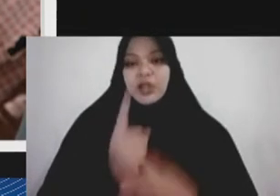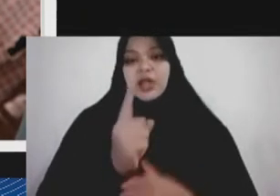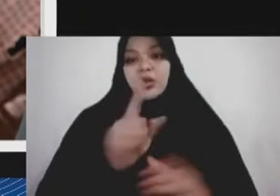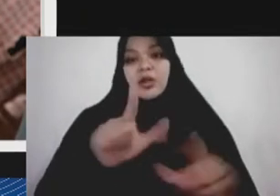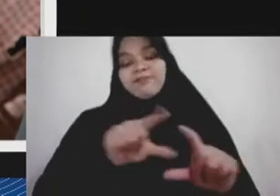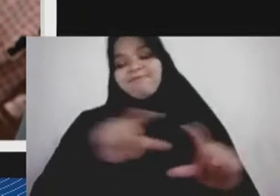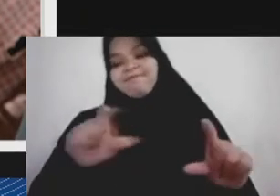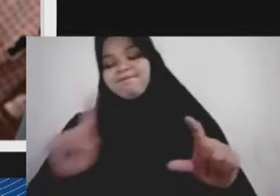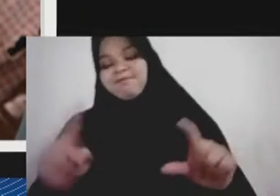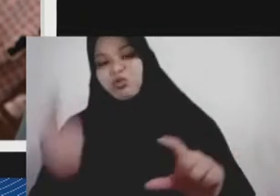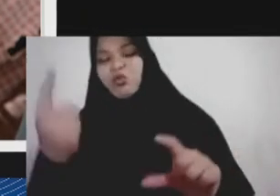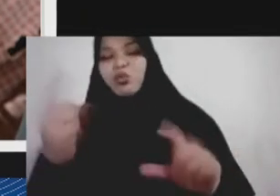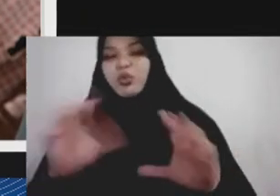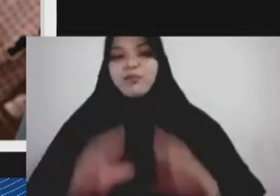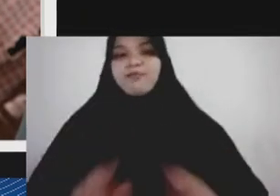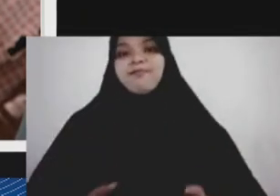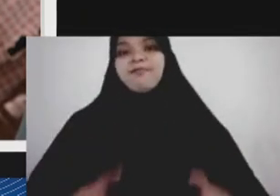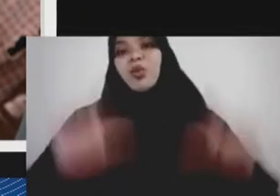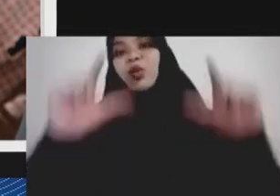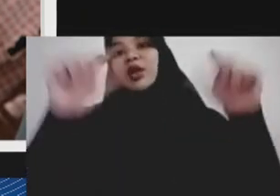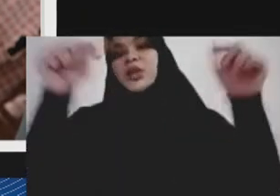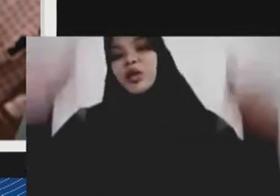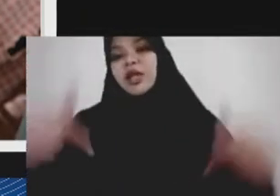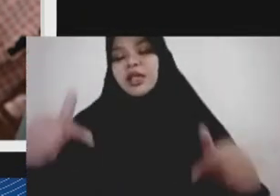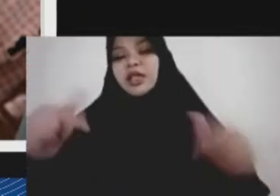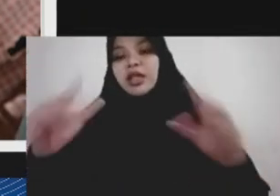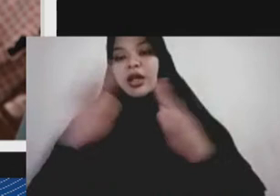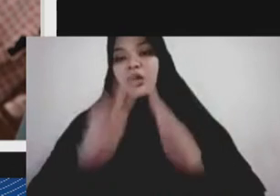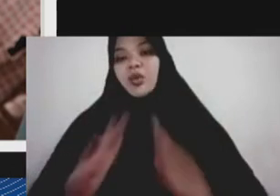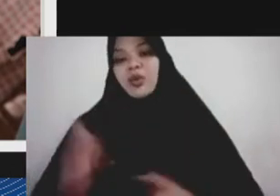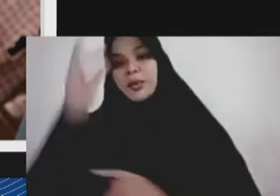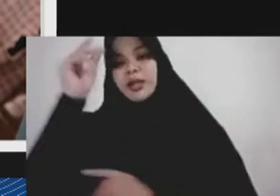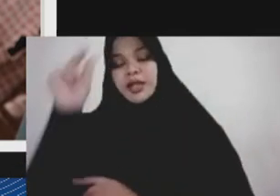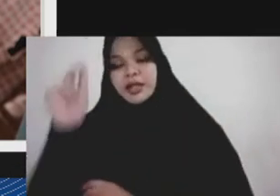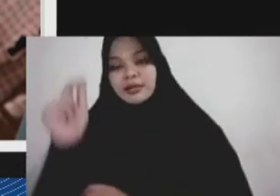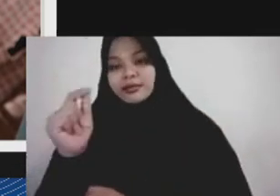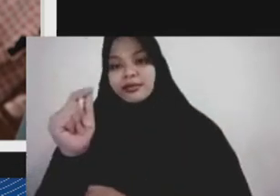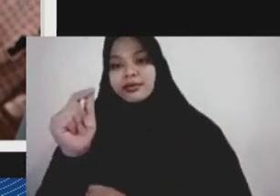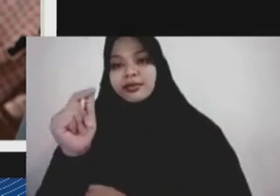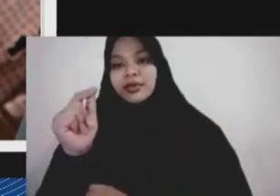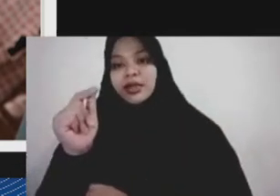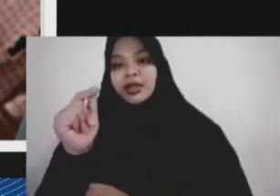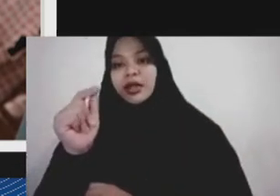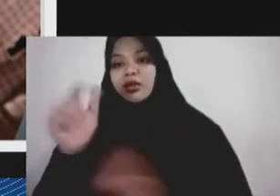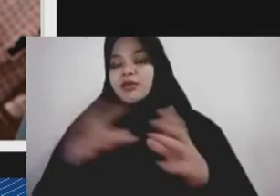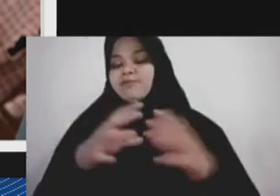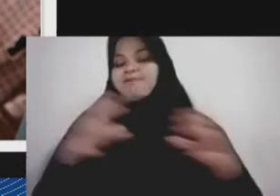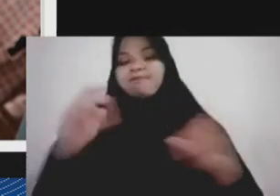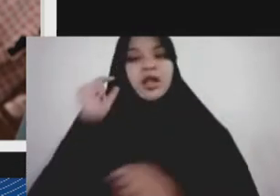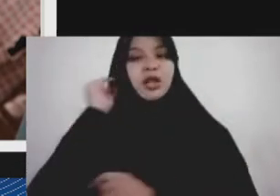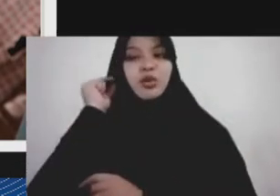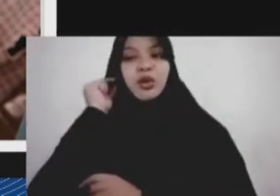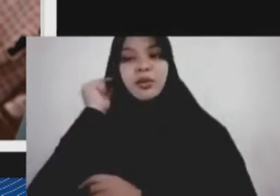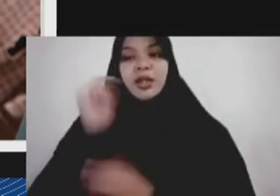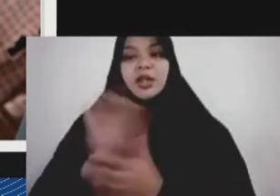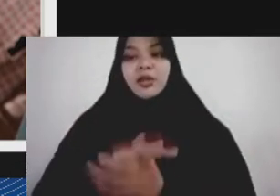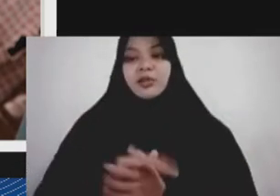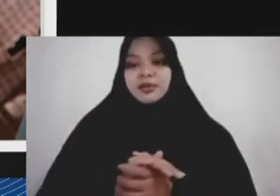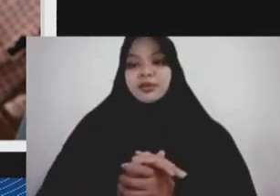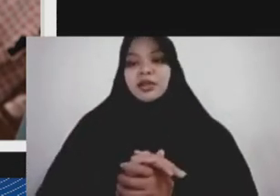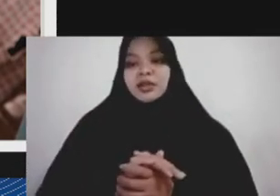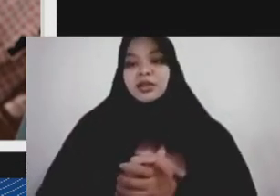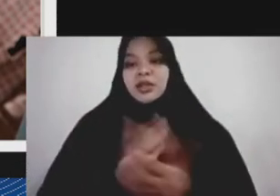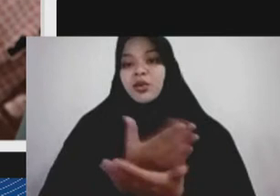women's organizations and hospitals and community health workers. We know that many women and girls and boys are not coming